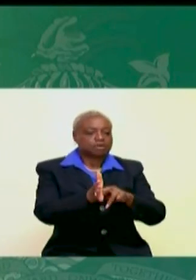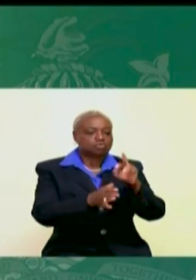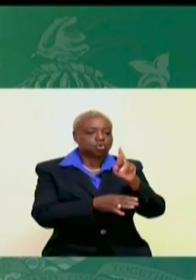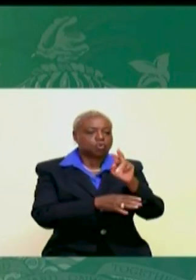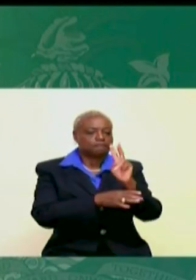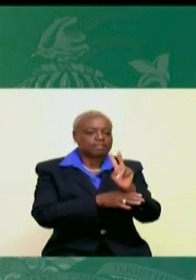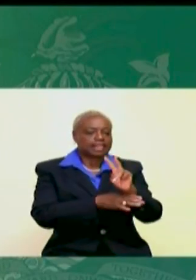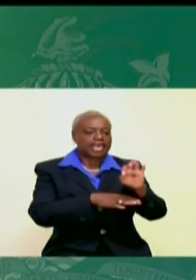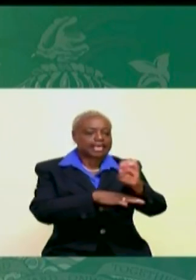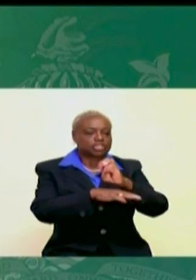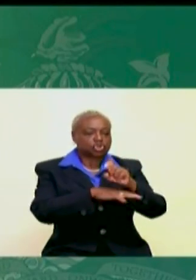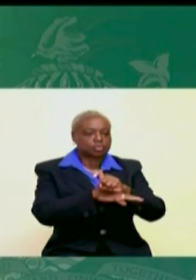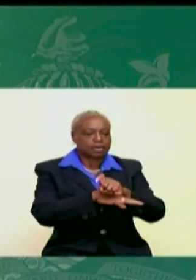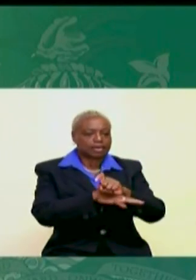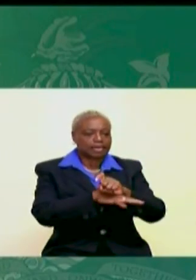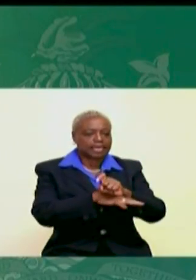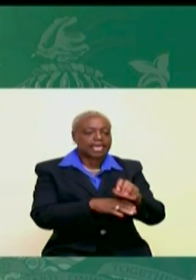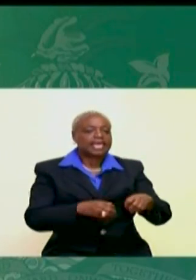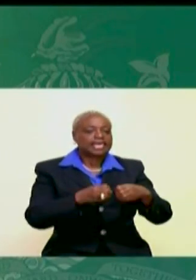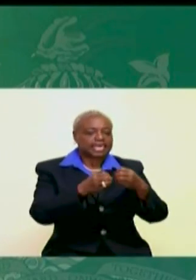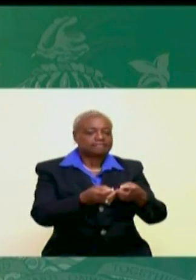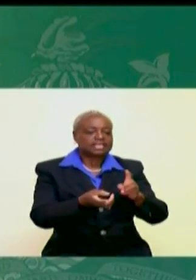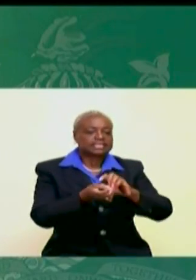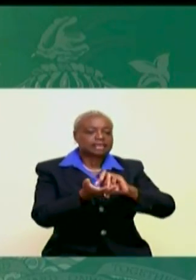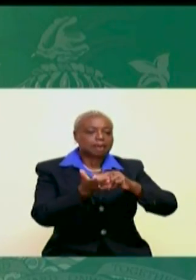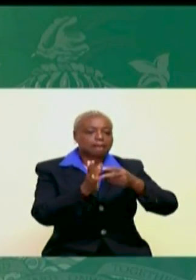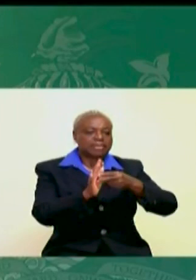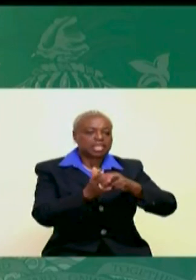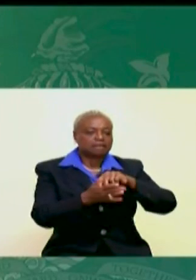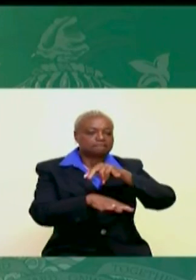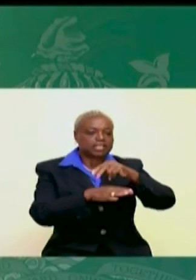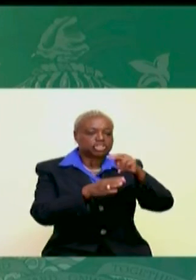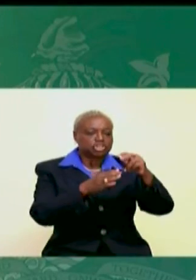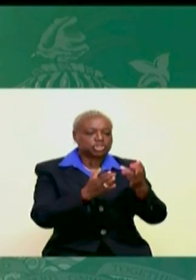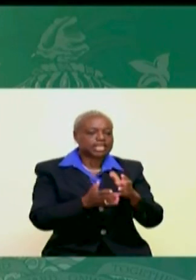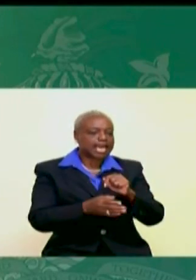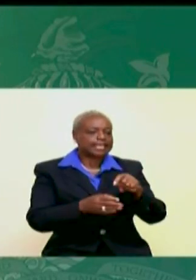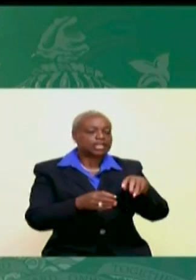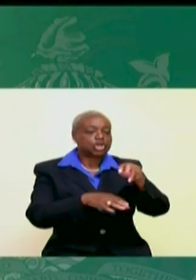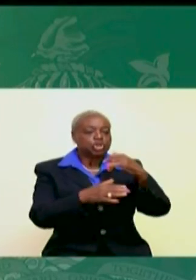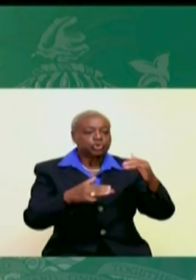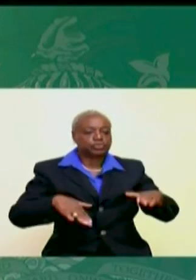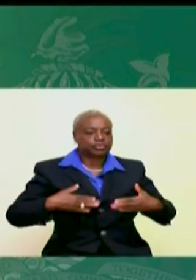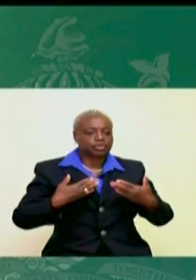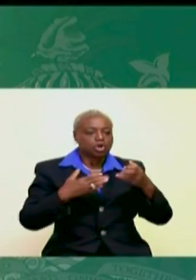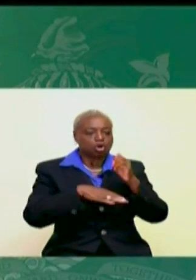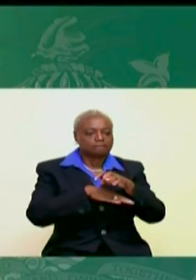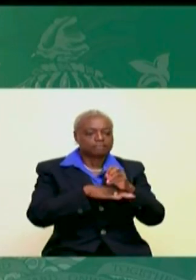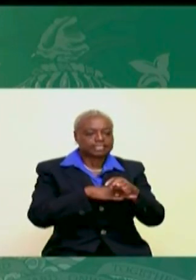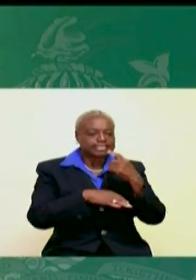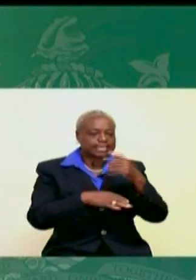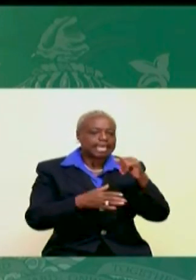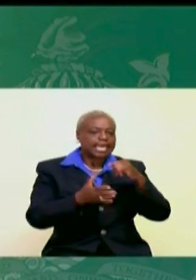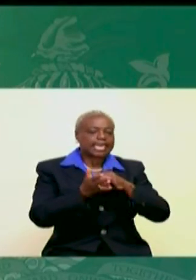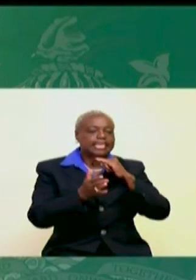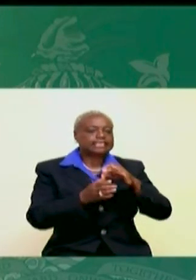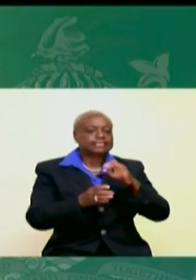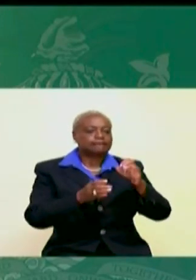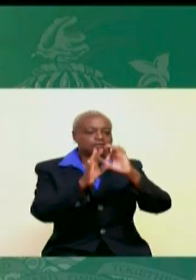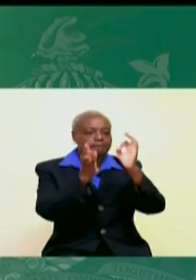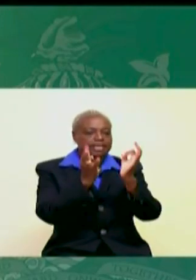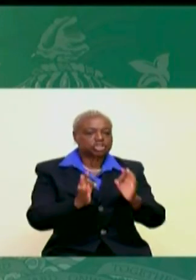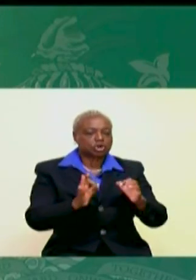Zuma, gave his definition of nationhood and youth conference. He says, it is a formation of the